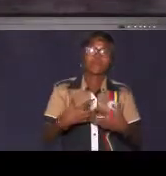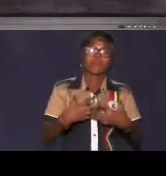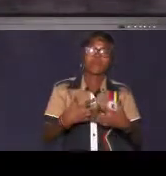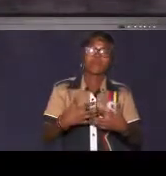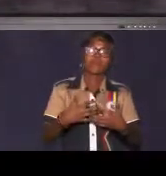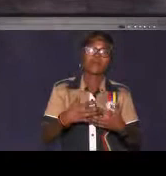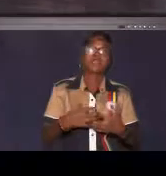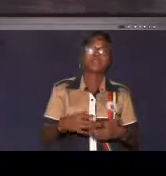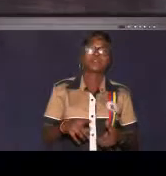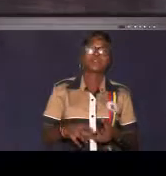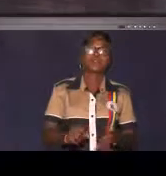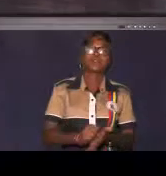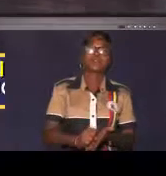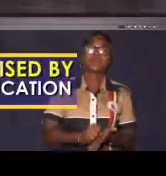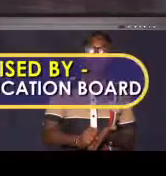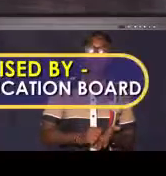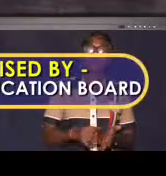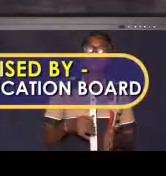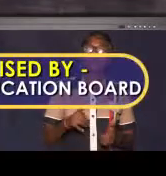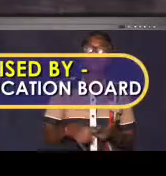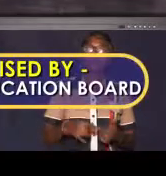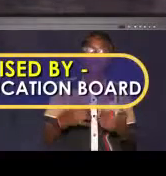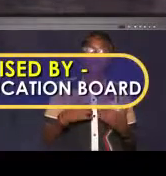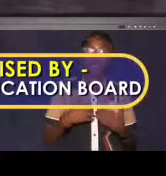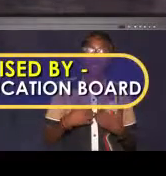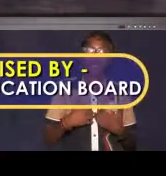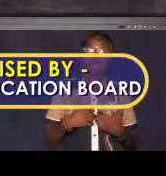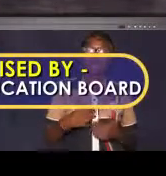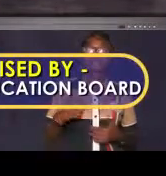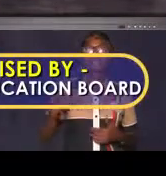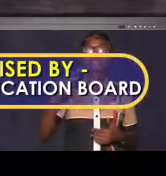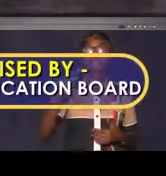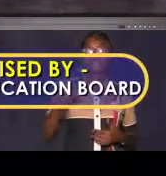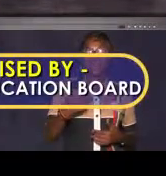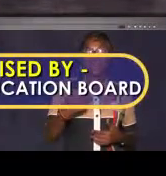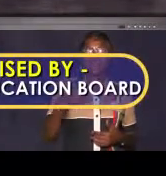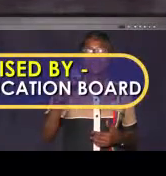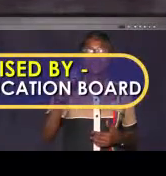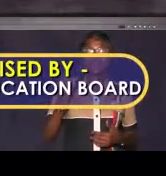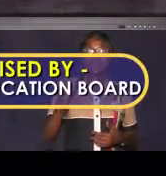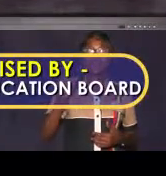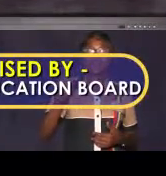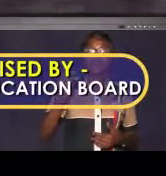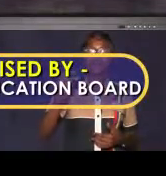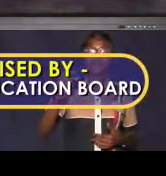blender or the grinding machine, then it will have ground,